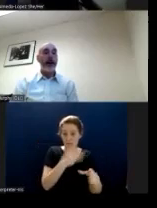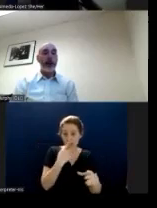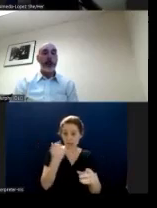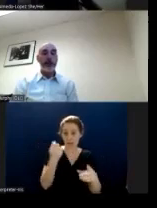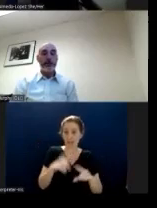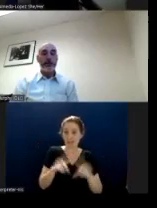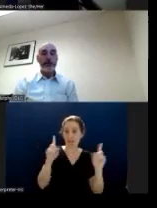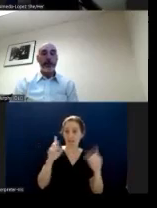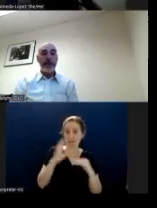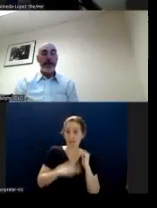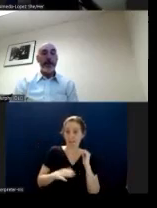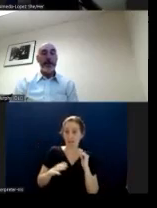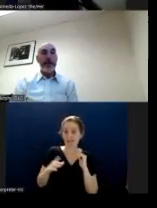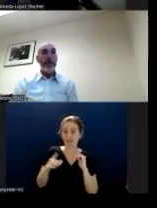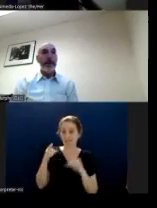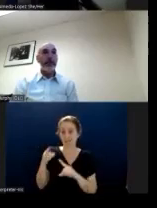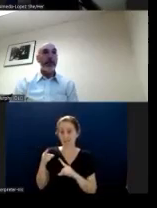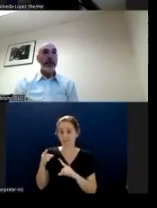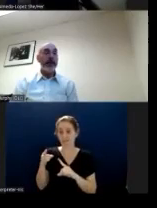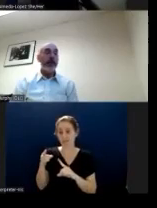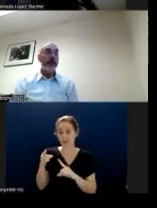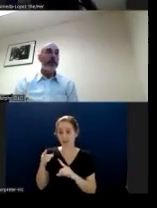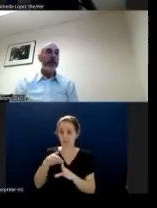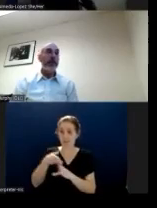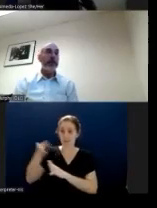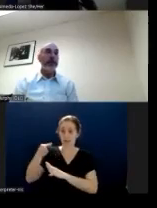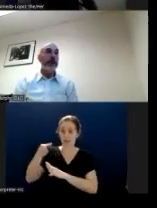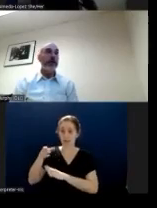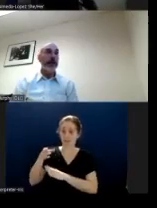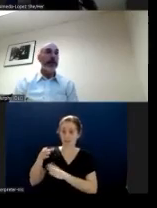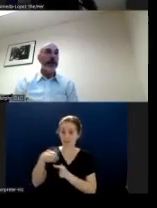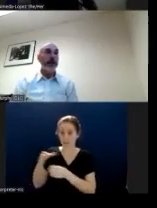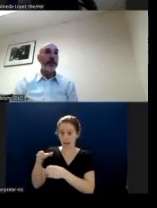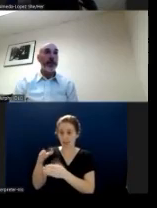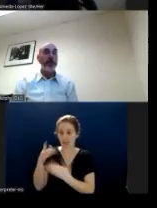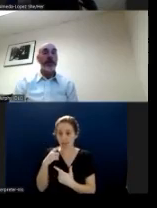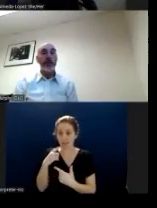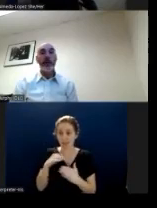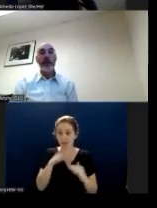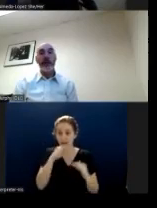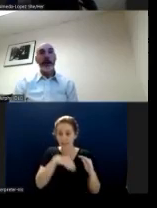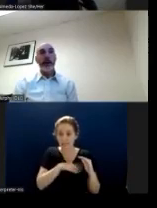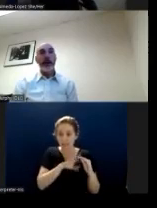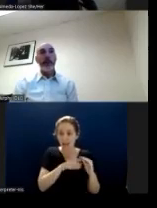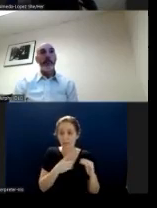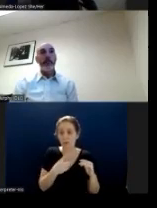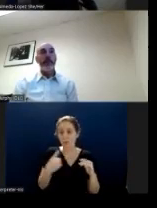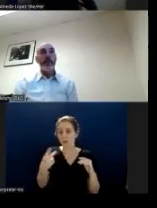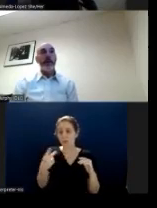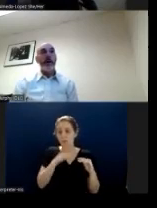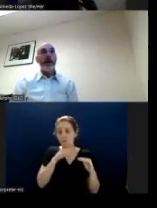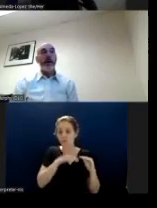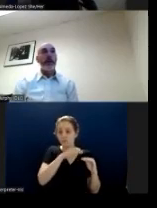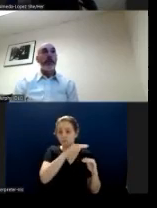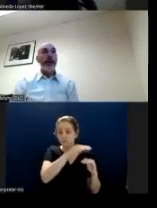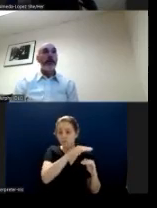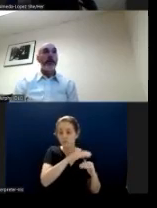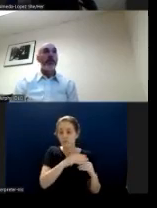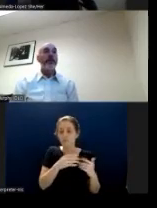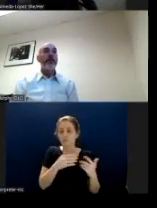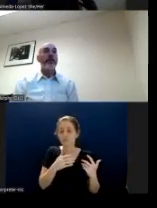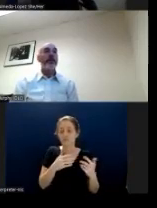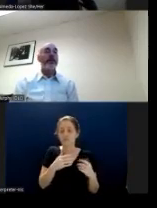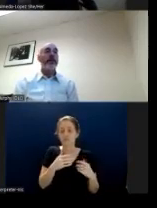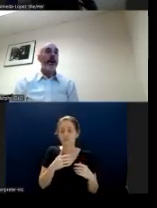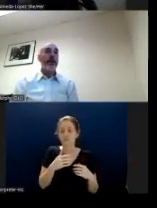than the main route, there might be a change in level, a step or two on the main